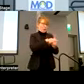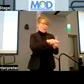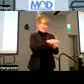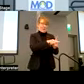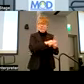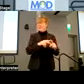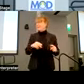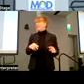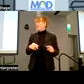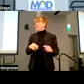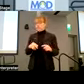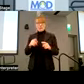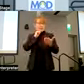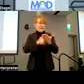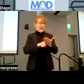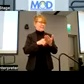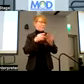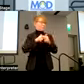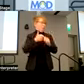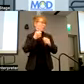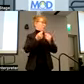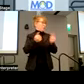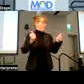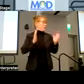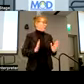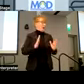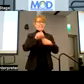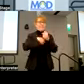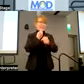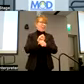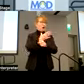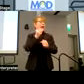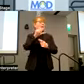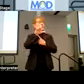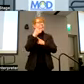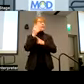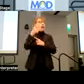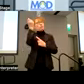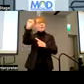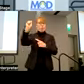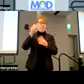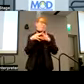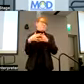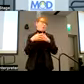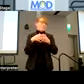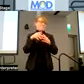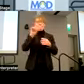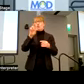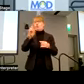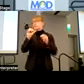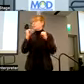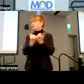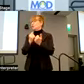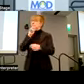as both the problem solver of the year and a legal rebel by the American Bar Association. Lainey is committed to